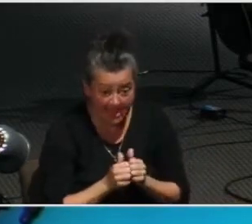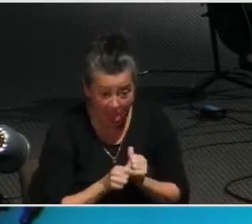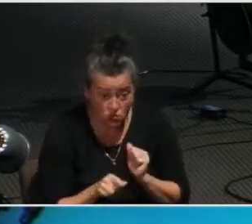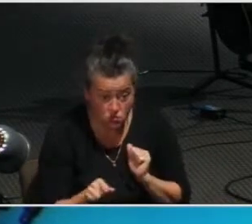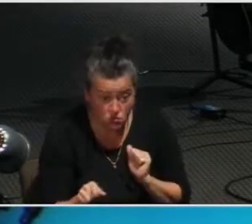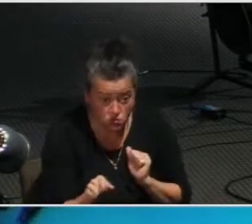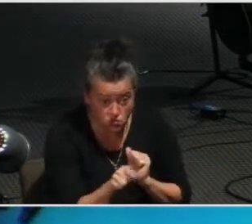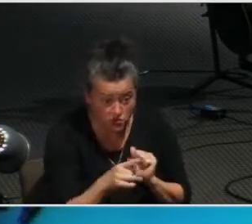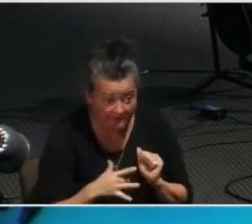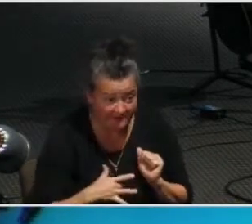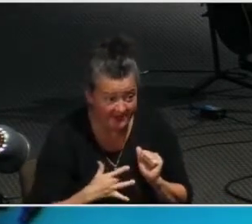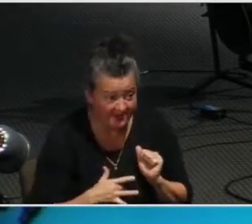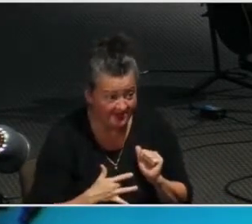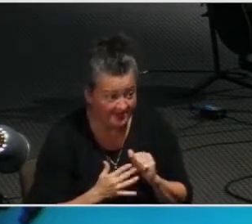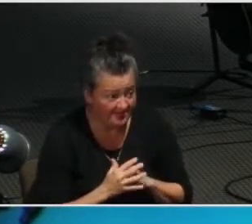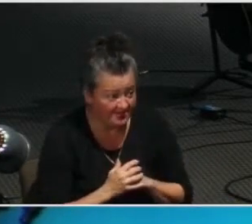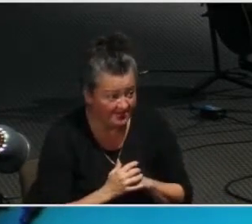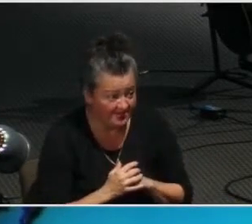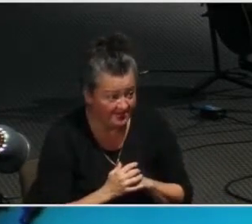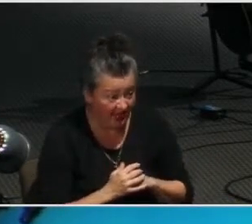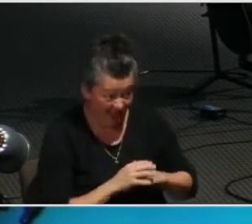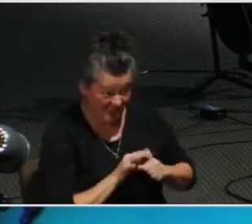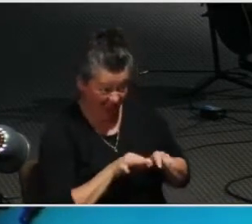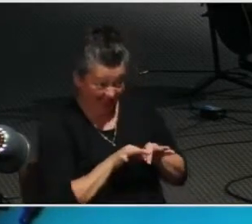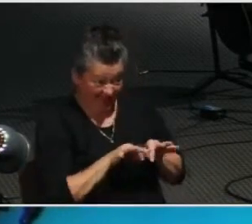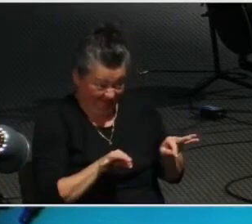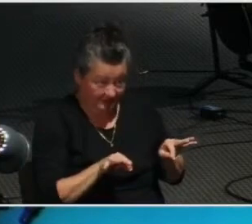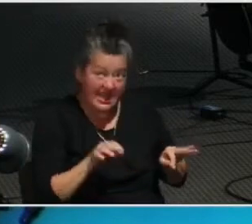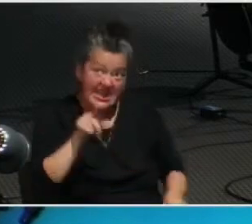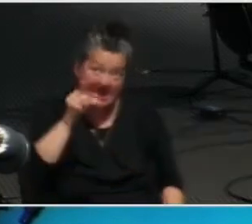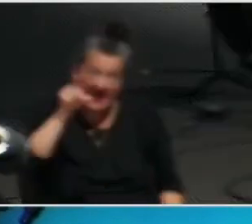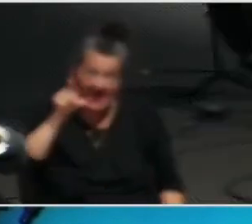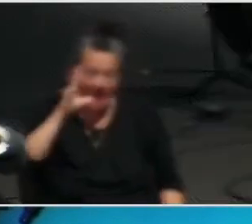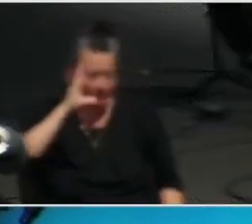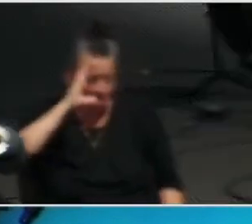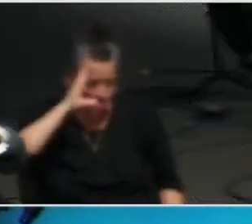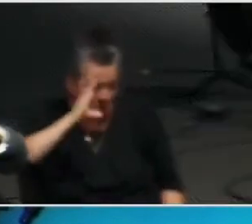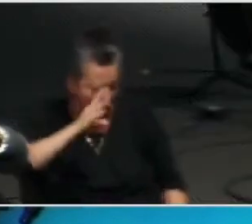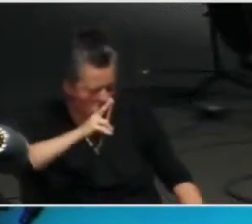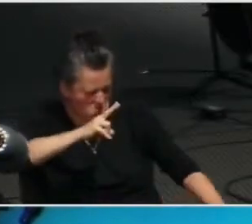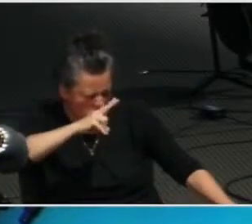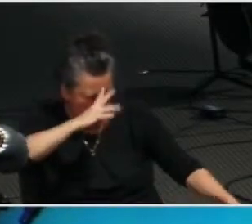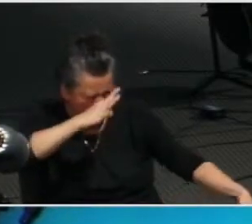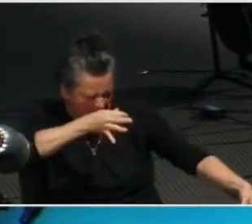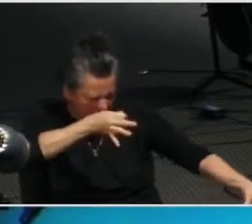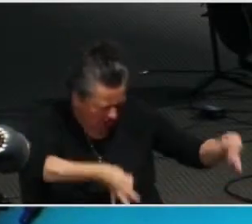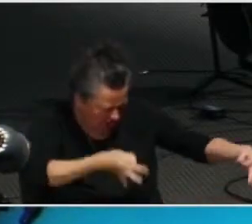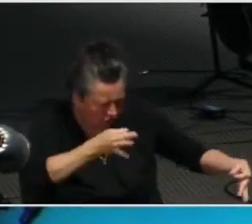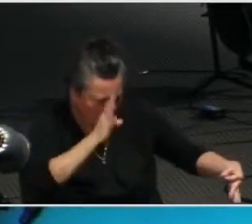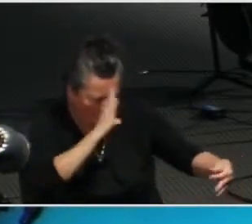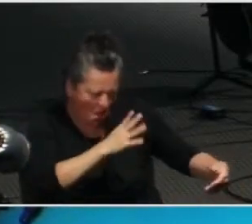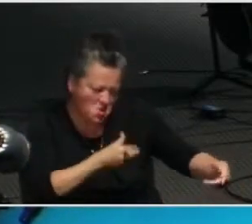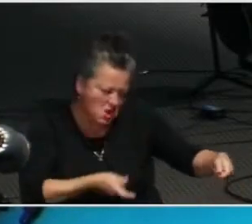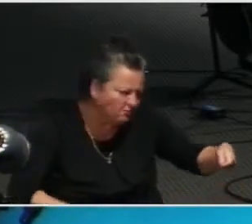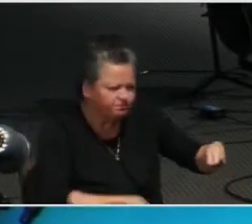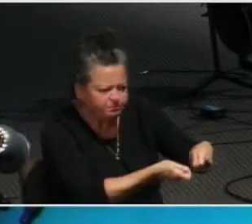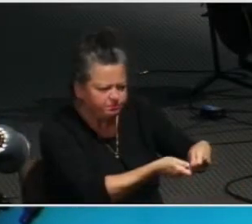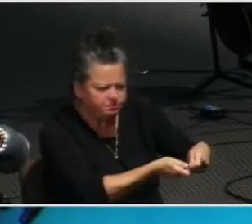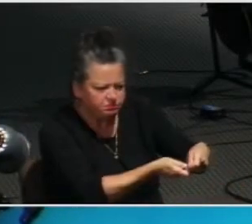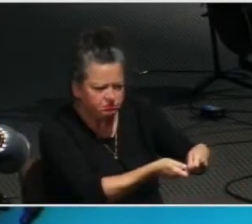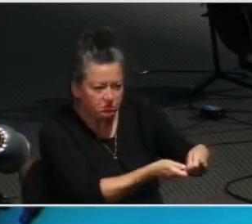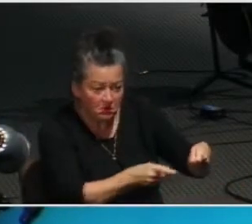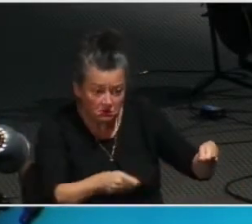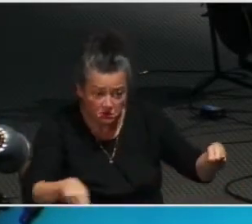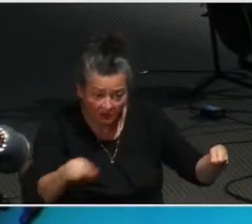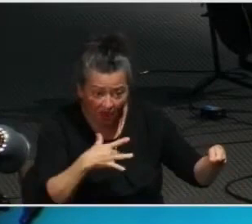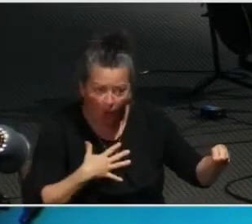How do you respond to the claim God will bring judgment upon those who oppress the vulnerable? And for